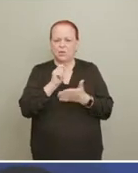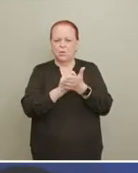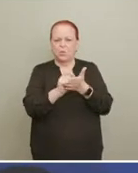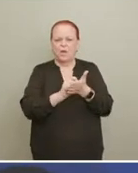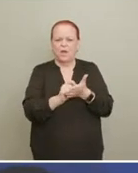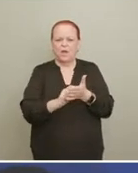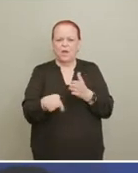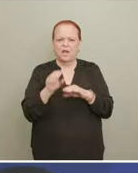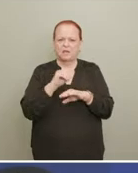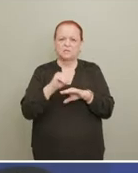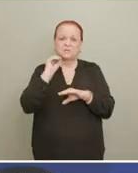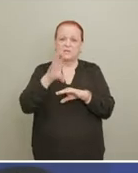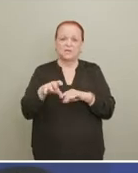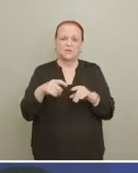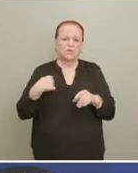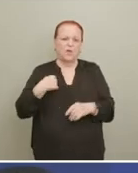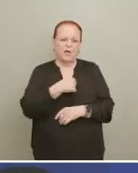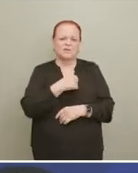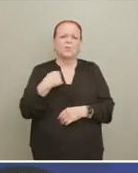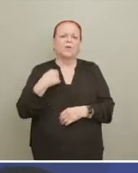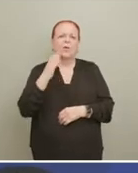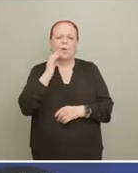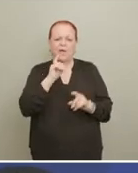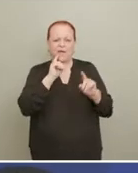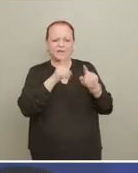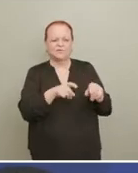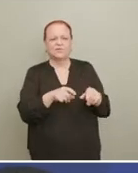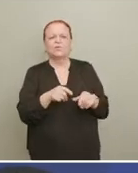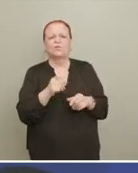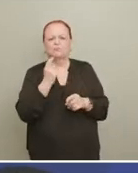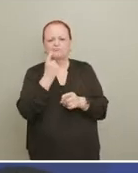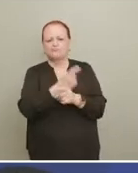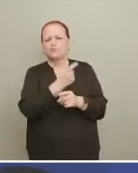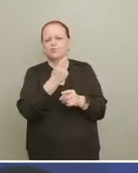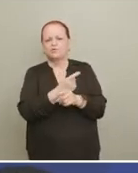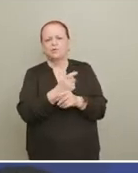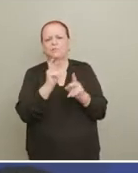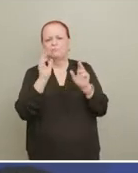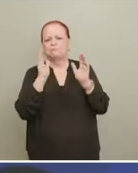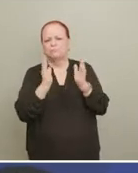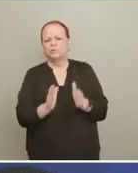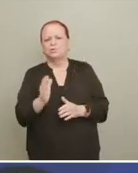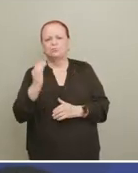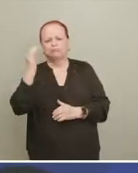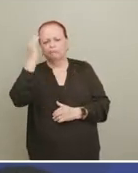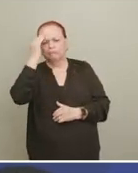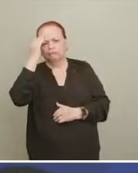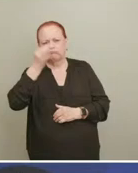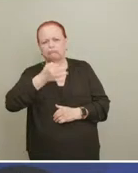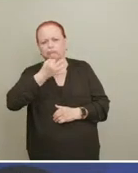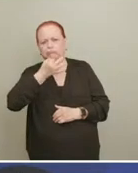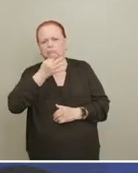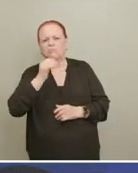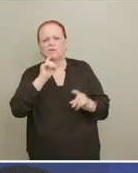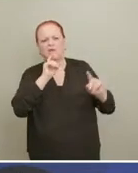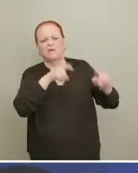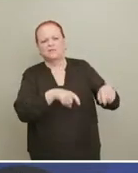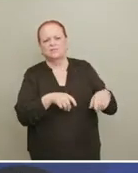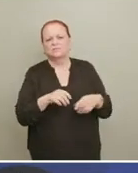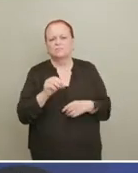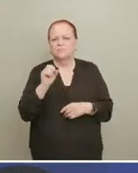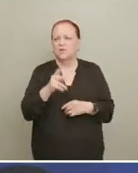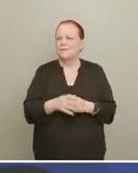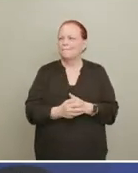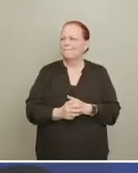and we'll do our best to get back to you with the appropriate personnel responding with the knowledge that is important to answer the